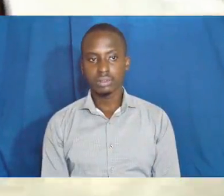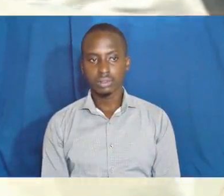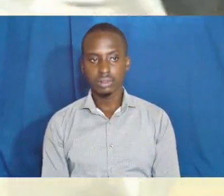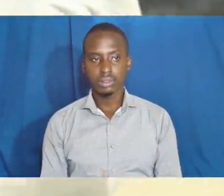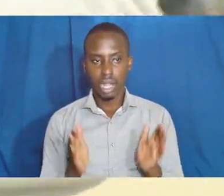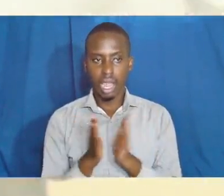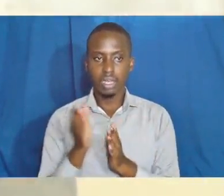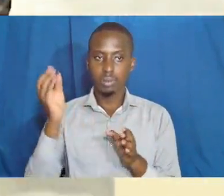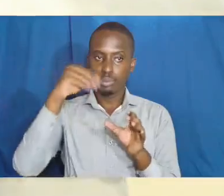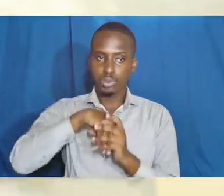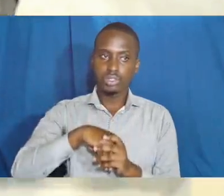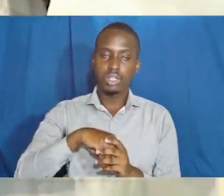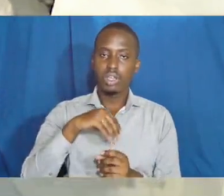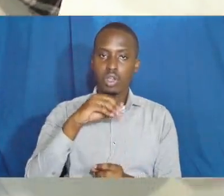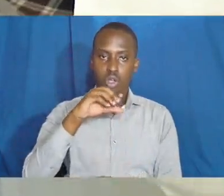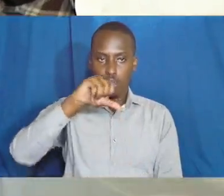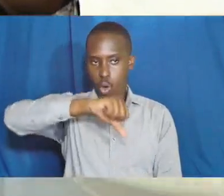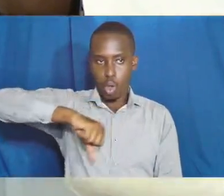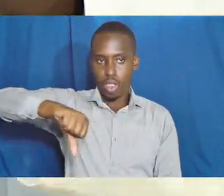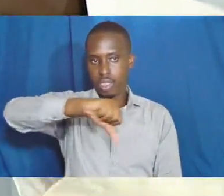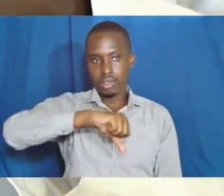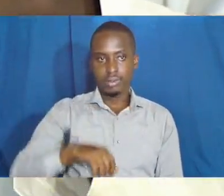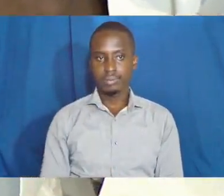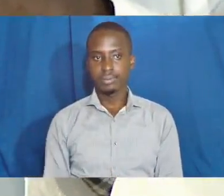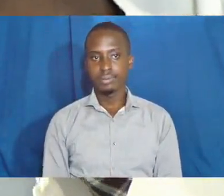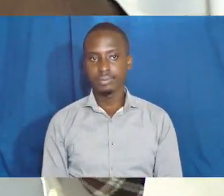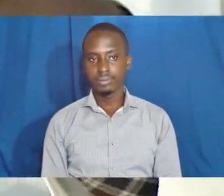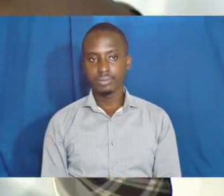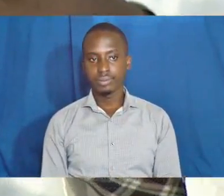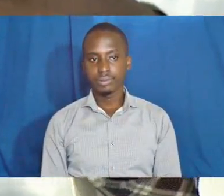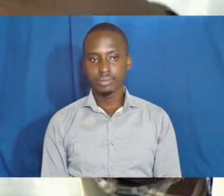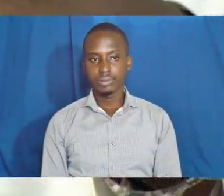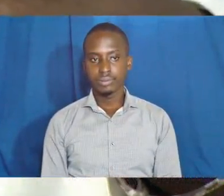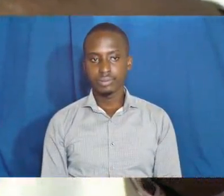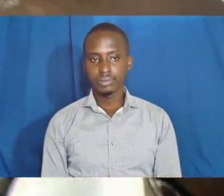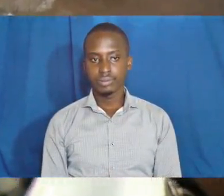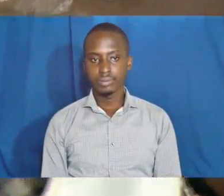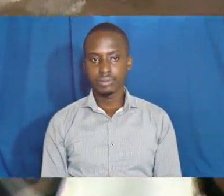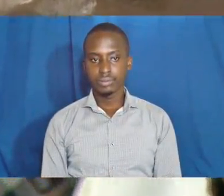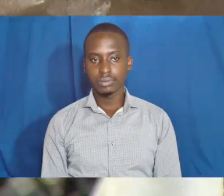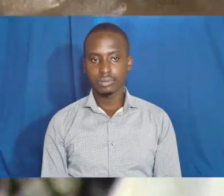And then put the oil. I've said this is the oil.